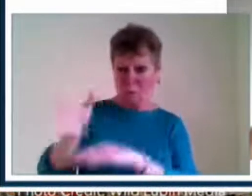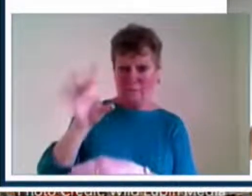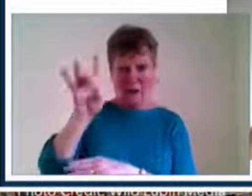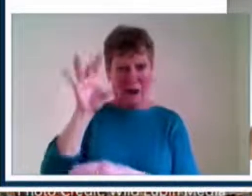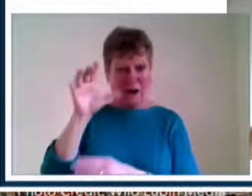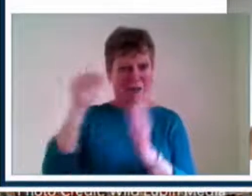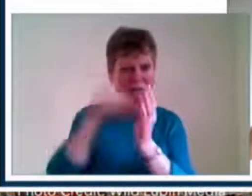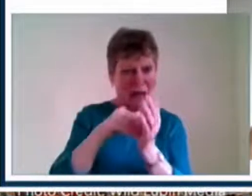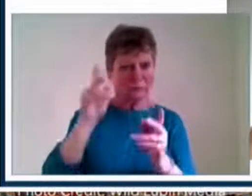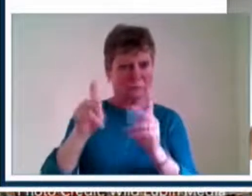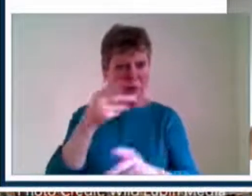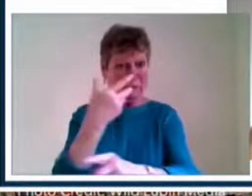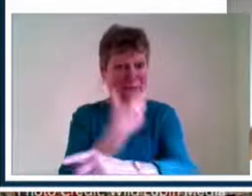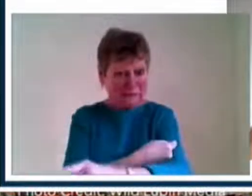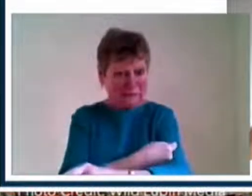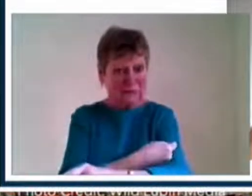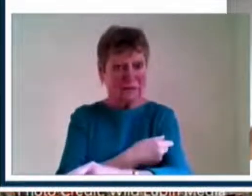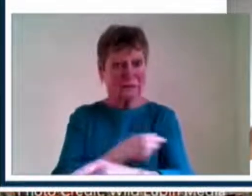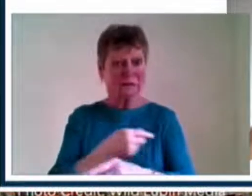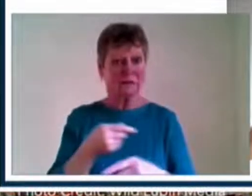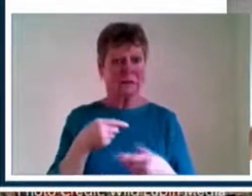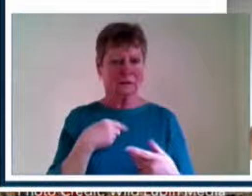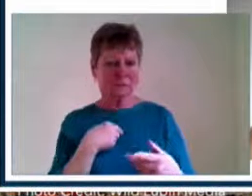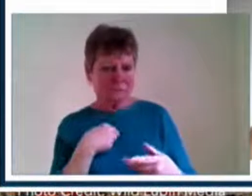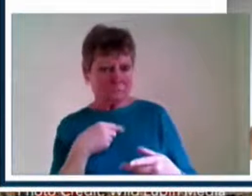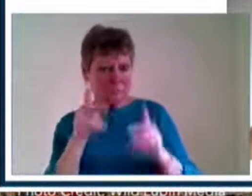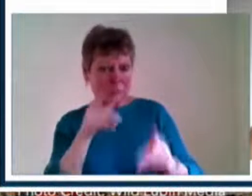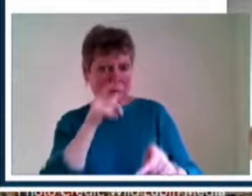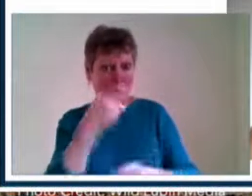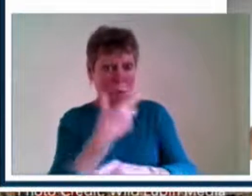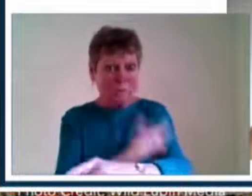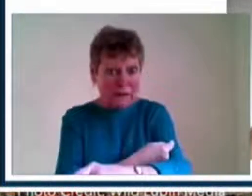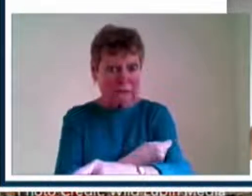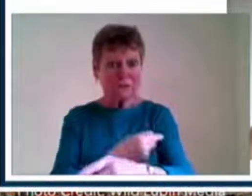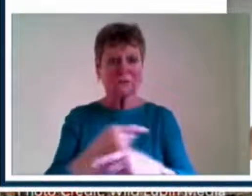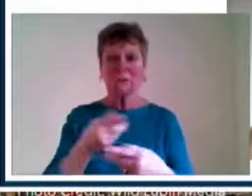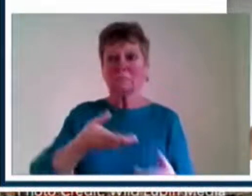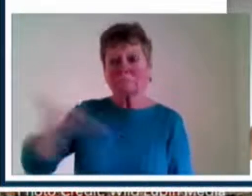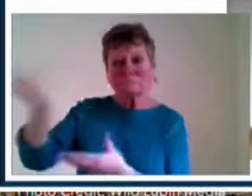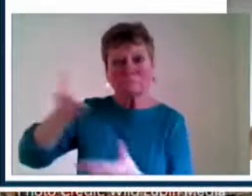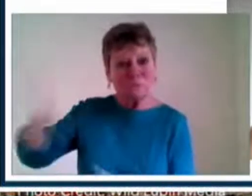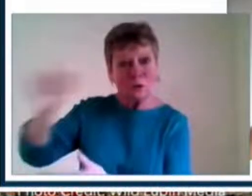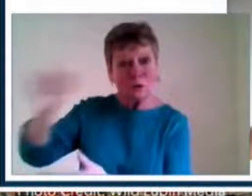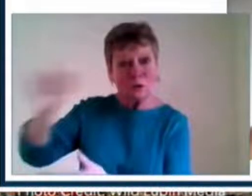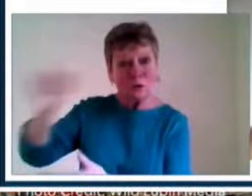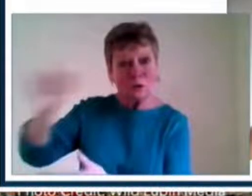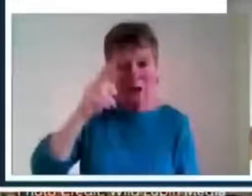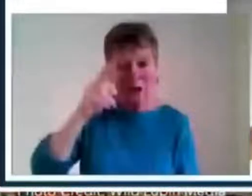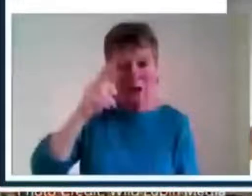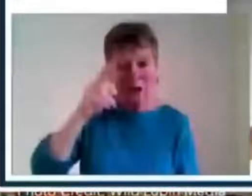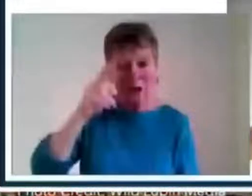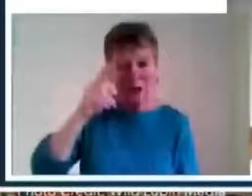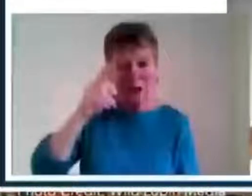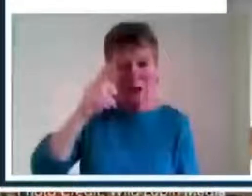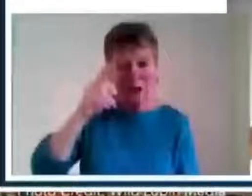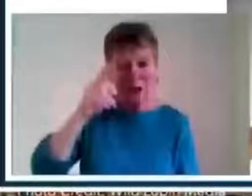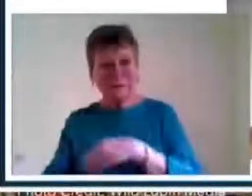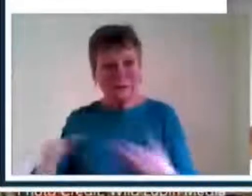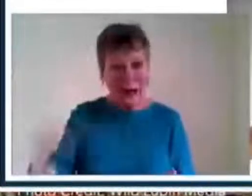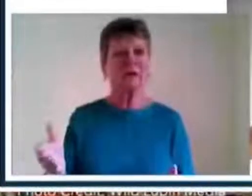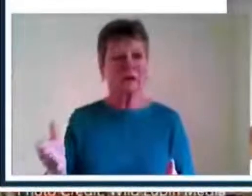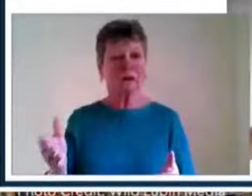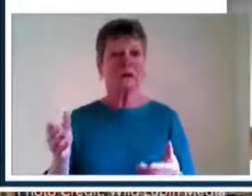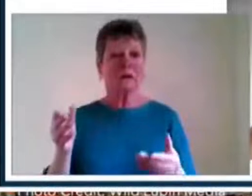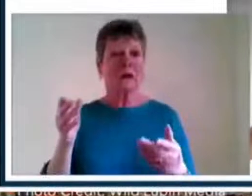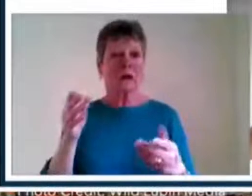infectious variant, cases in vaccinated people, as well as hospitalizations and death, while relatively small